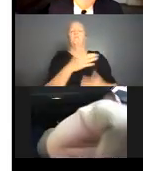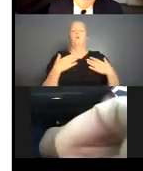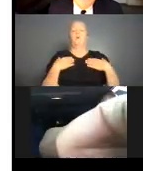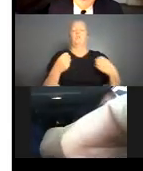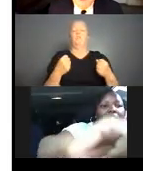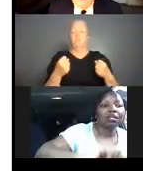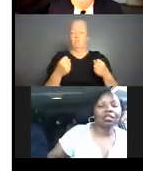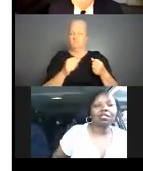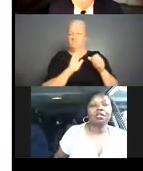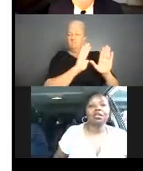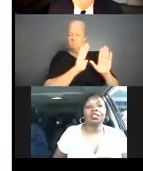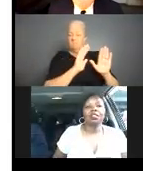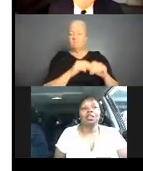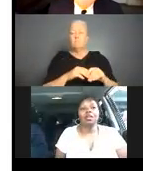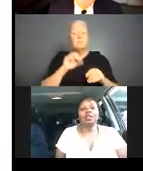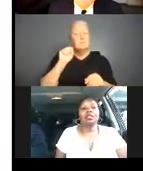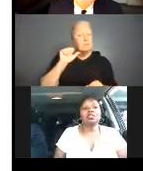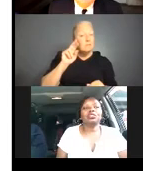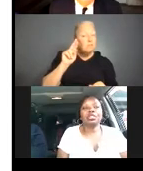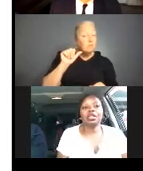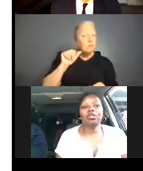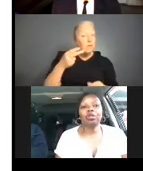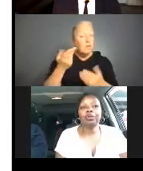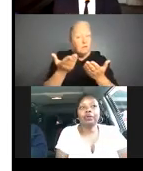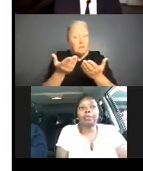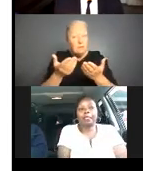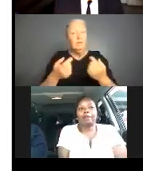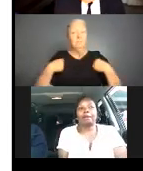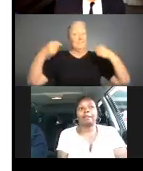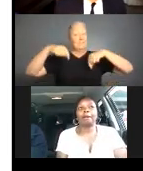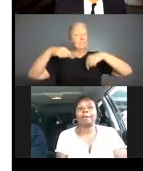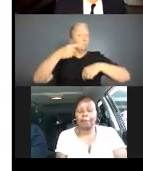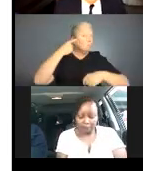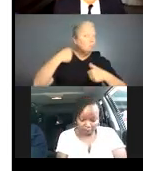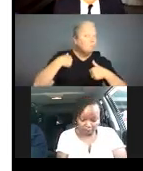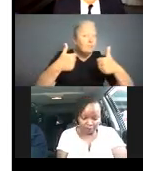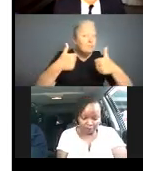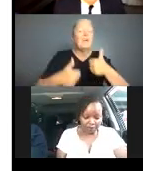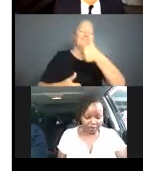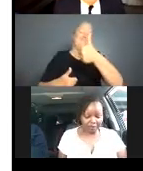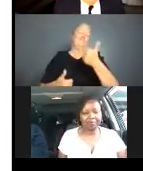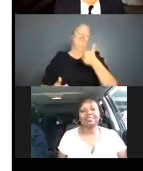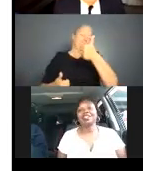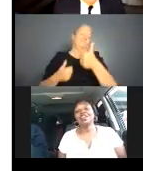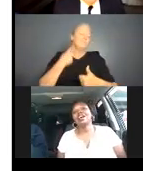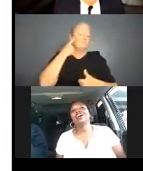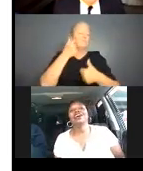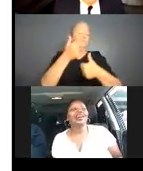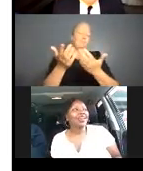Sarah, are you online? Yes, Richard, can you hear me? Yes, thank you. We can hear you. Go